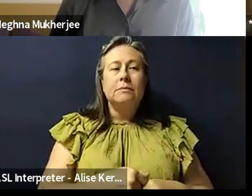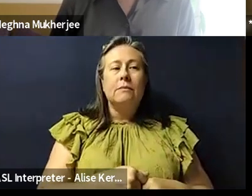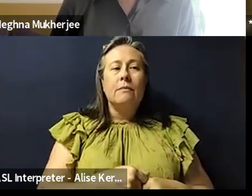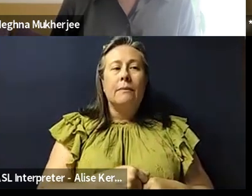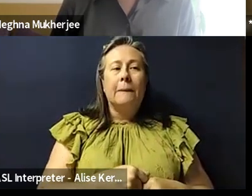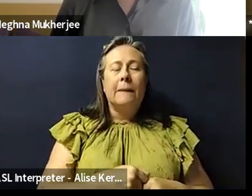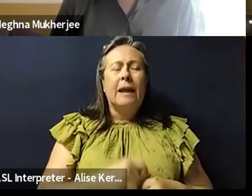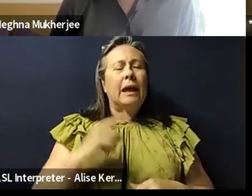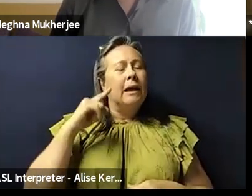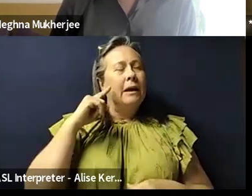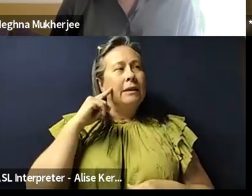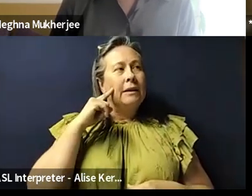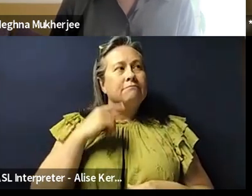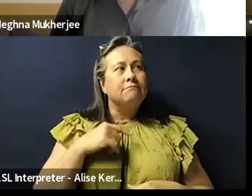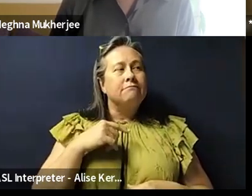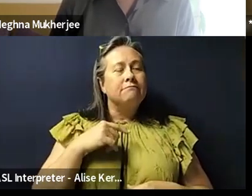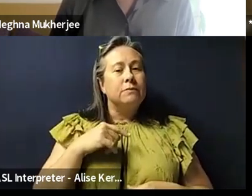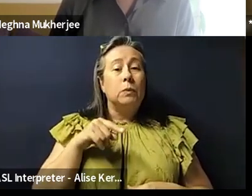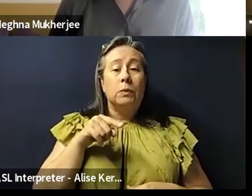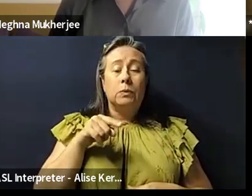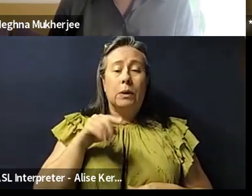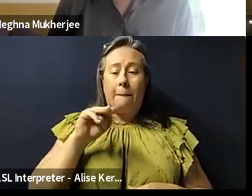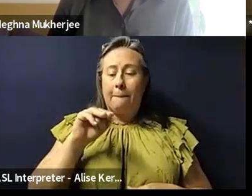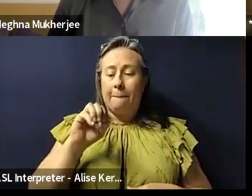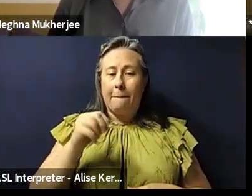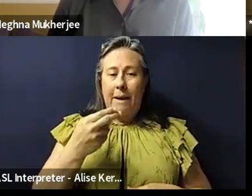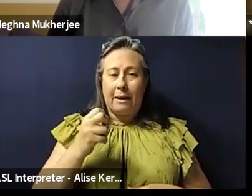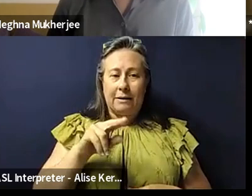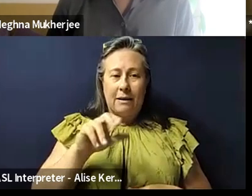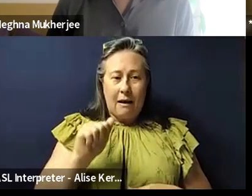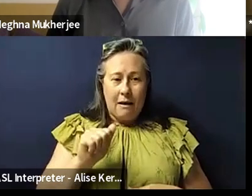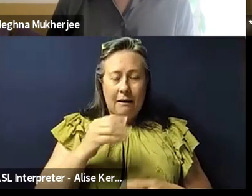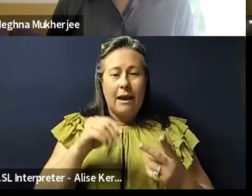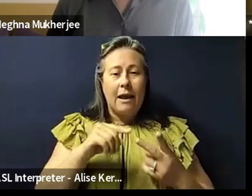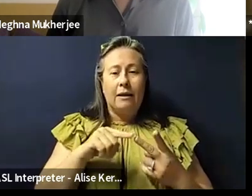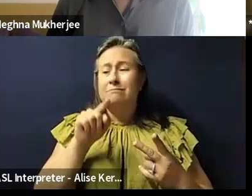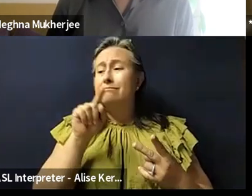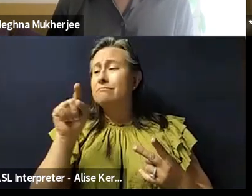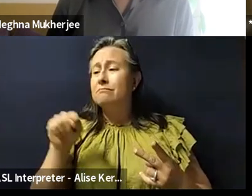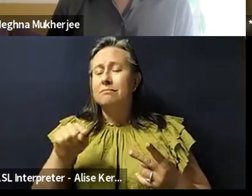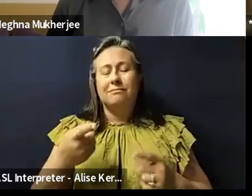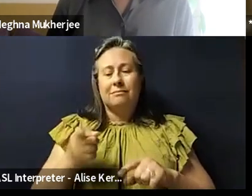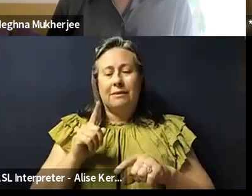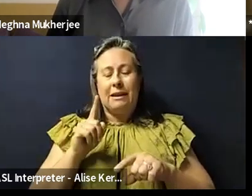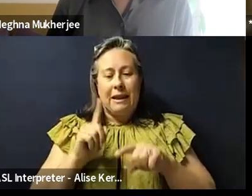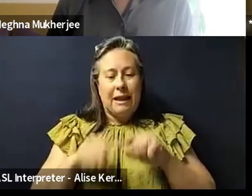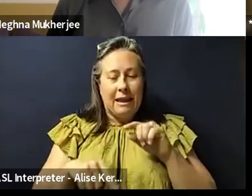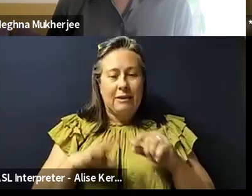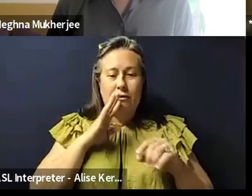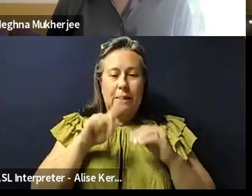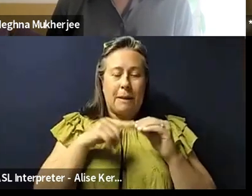we, all of you, I mean, both you, Meghna, and all of you, I mean, we can't not talk about Dobbs v.